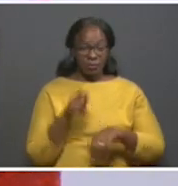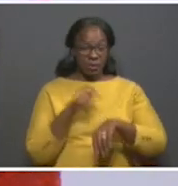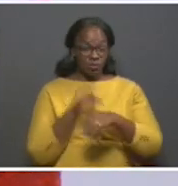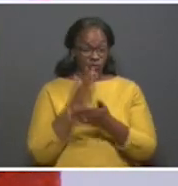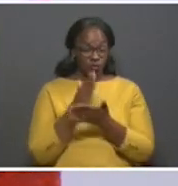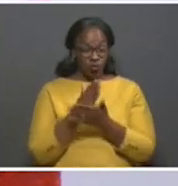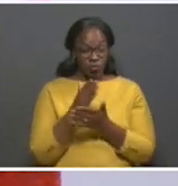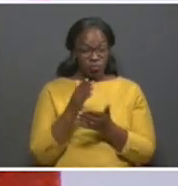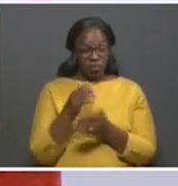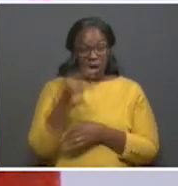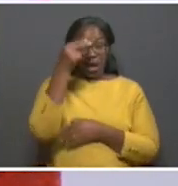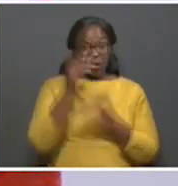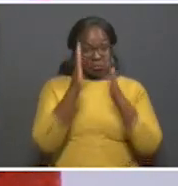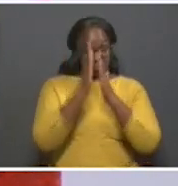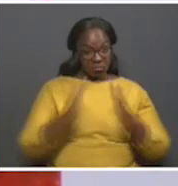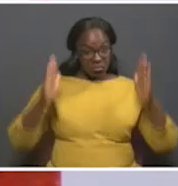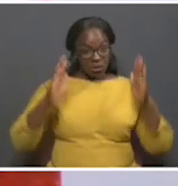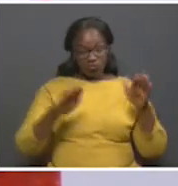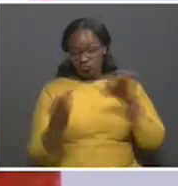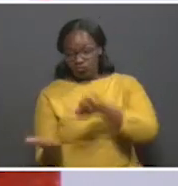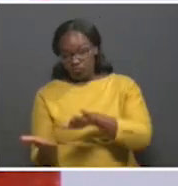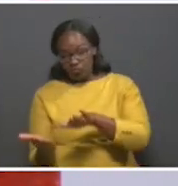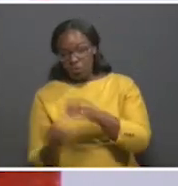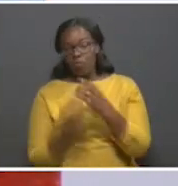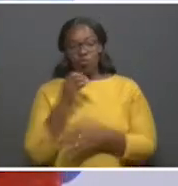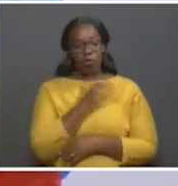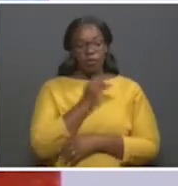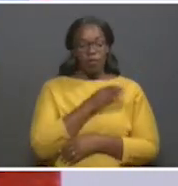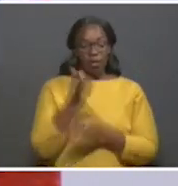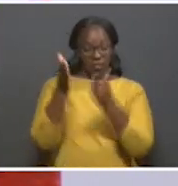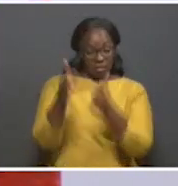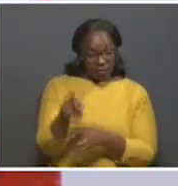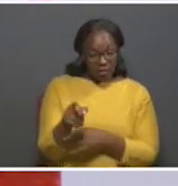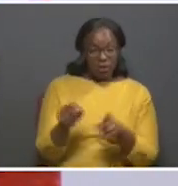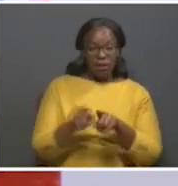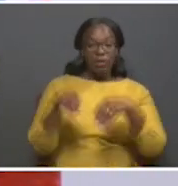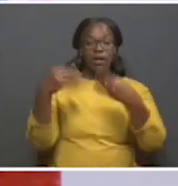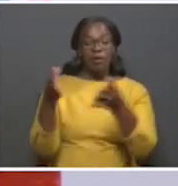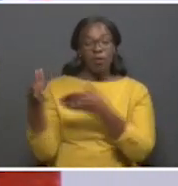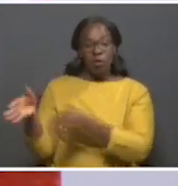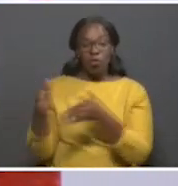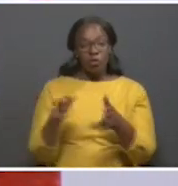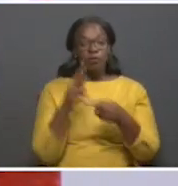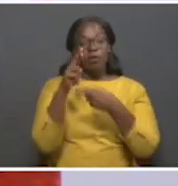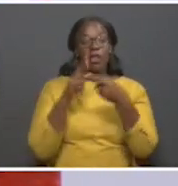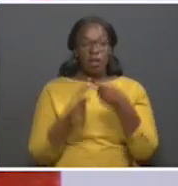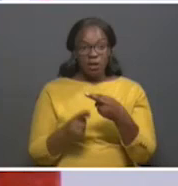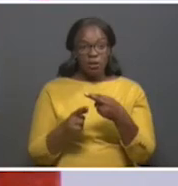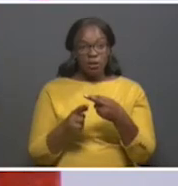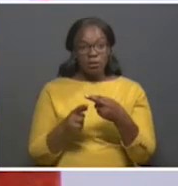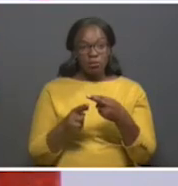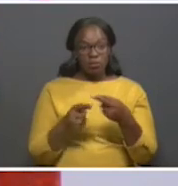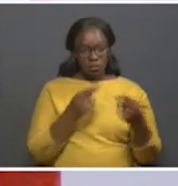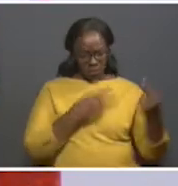priest aroused fear on the perpetrator, giving an opportunity for the avengers to revisit